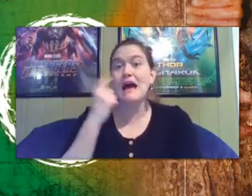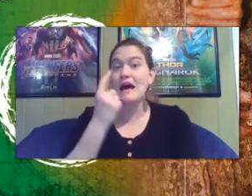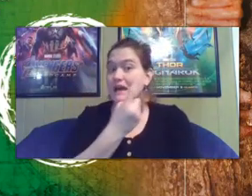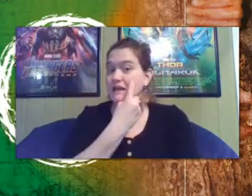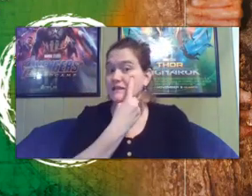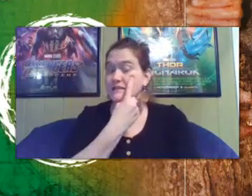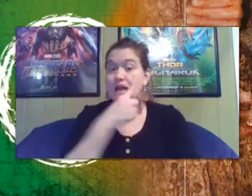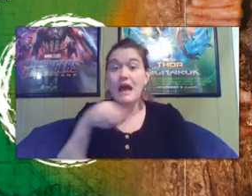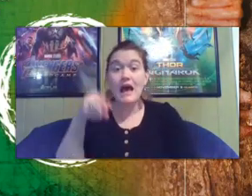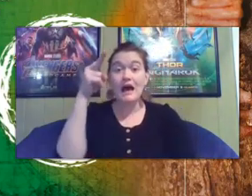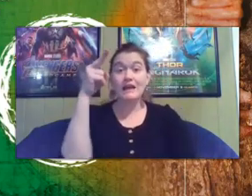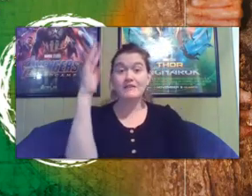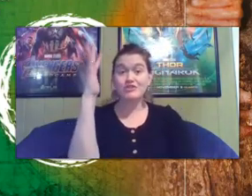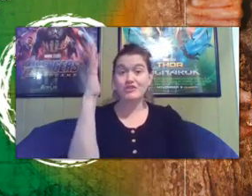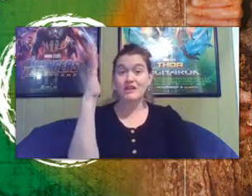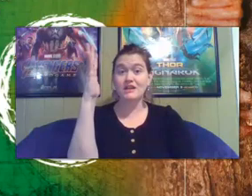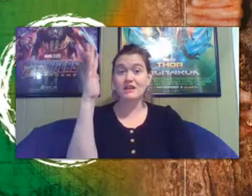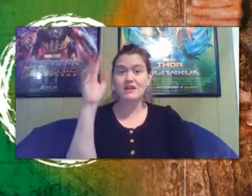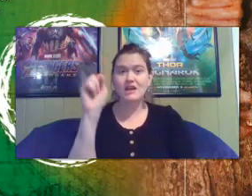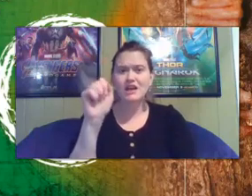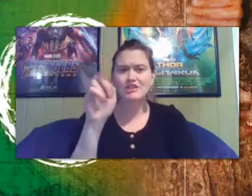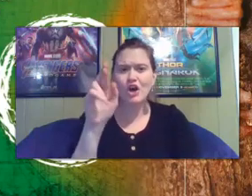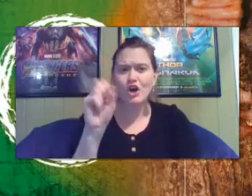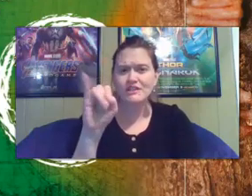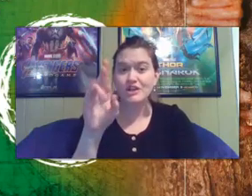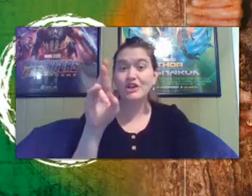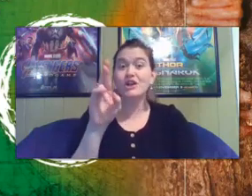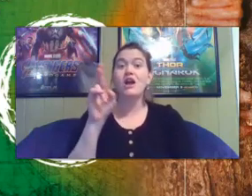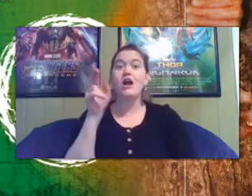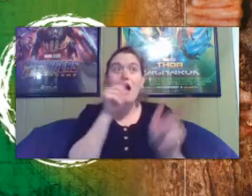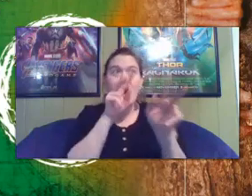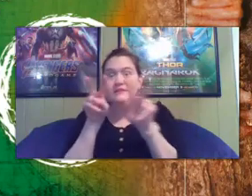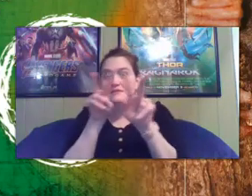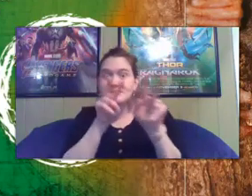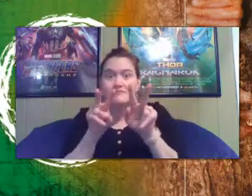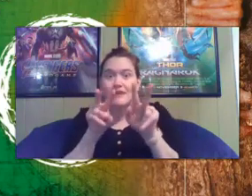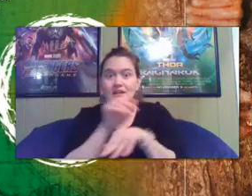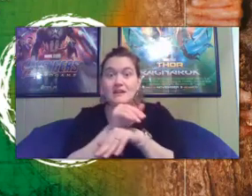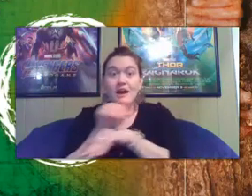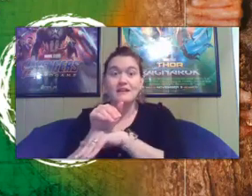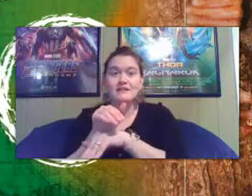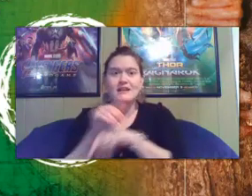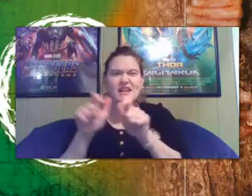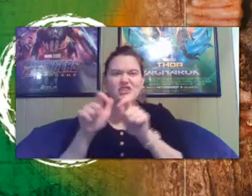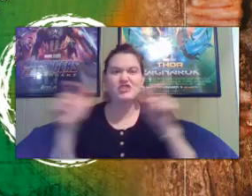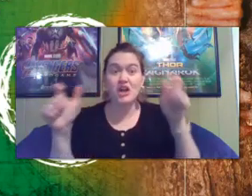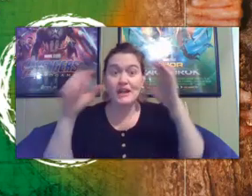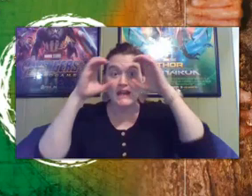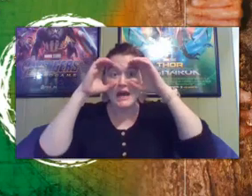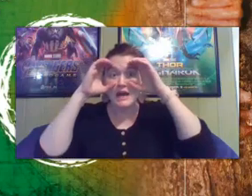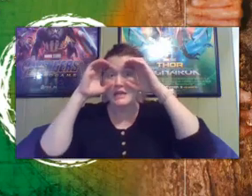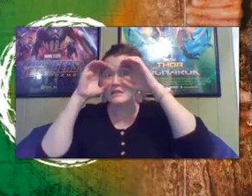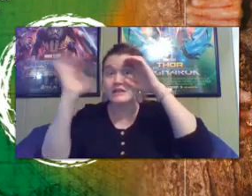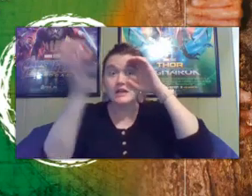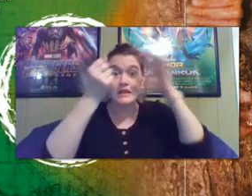Tarsier's eyes. High in the tree, a tarsier hunts at night. Its